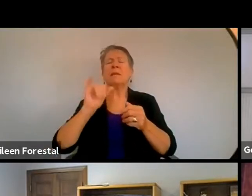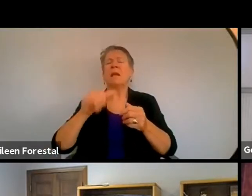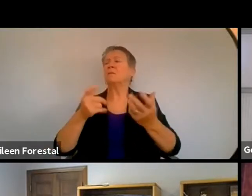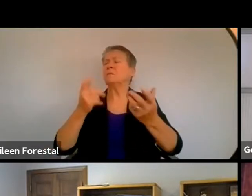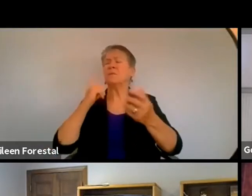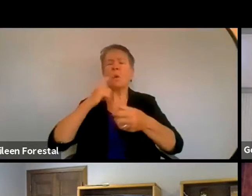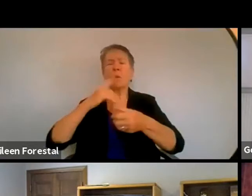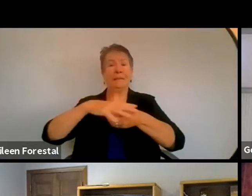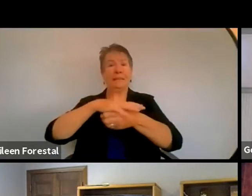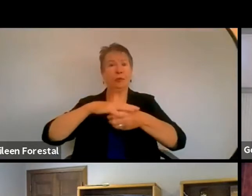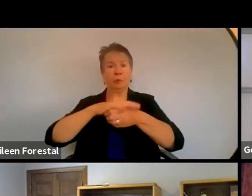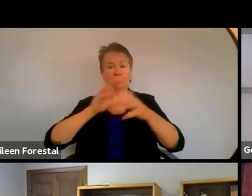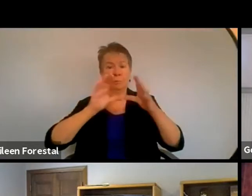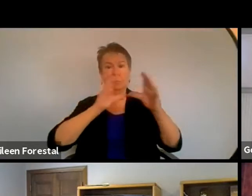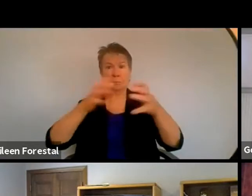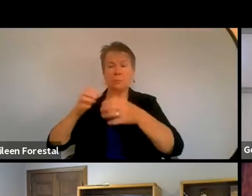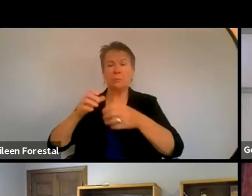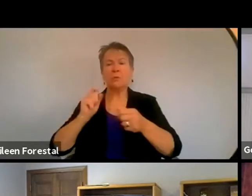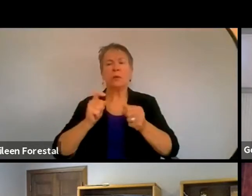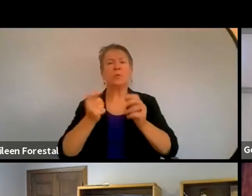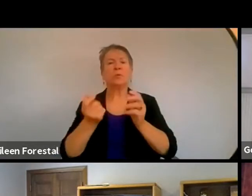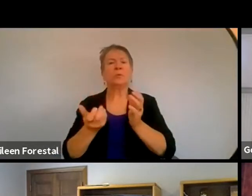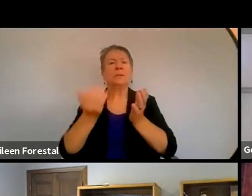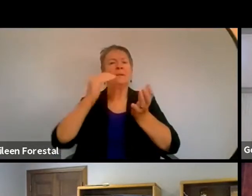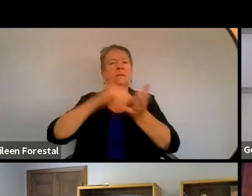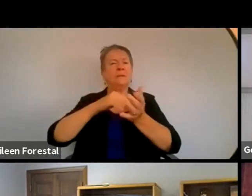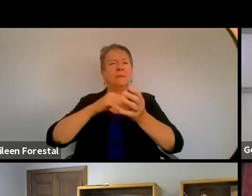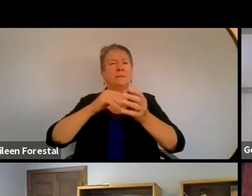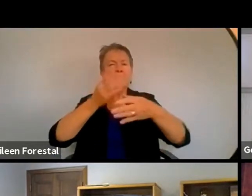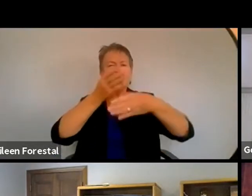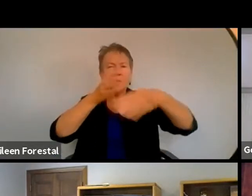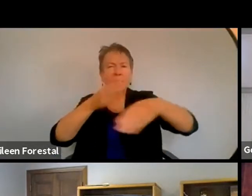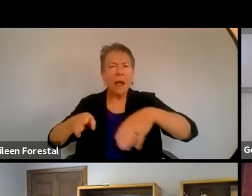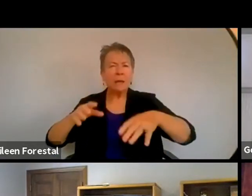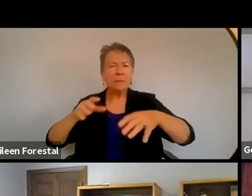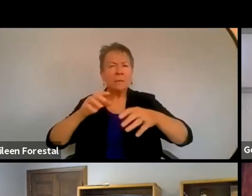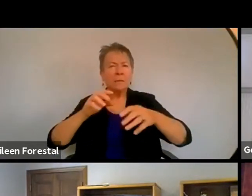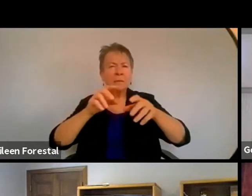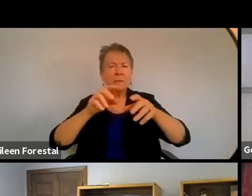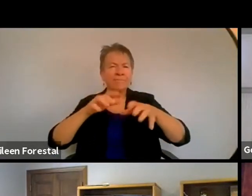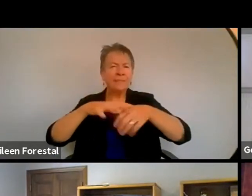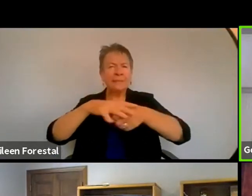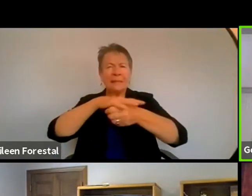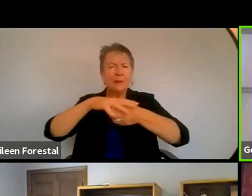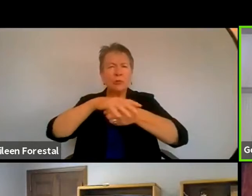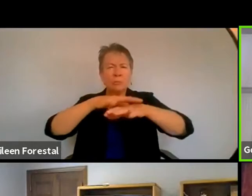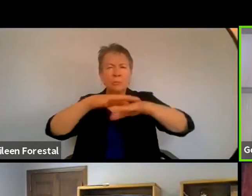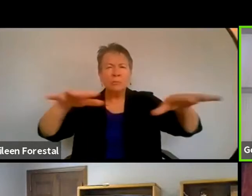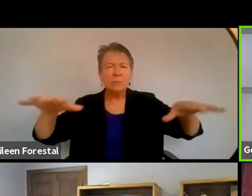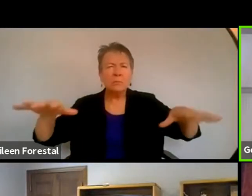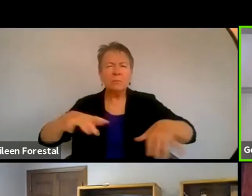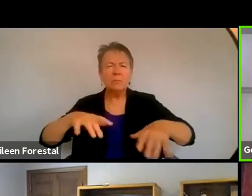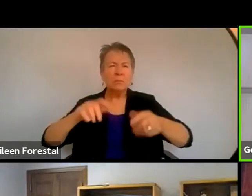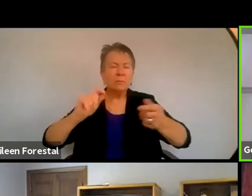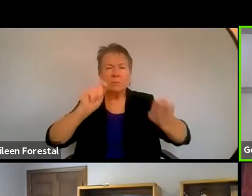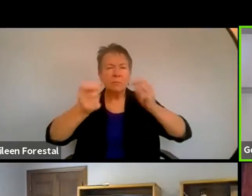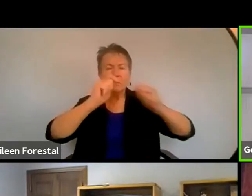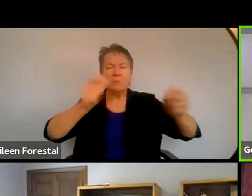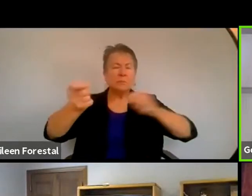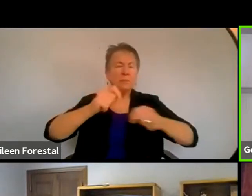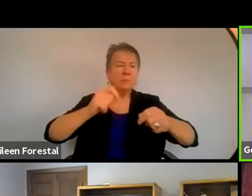did you vote on that measure, and will you urge voters to back or oppose it? On